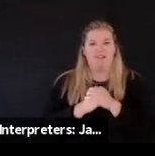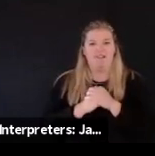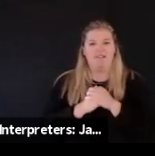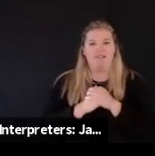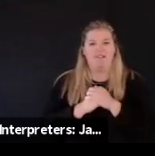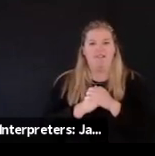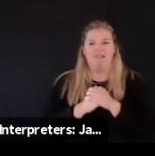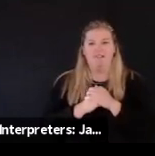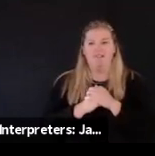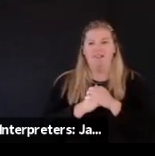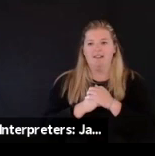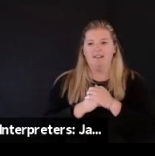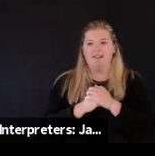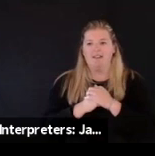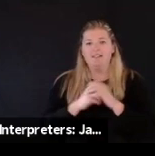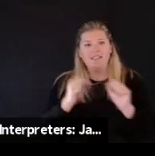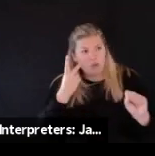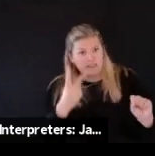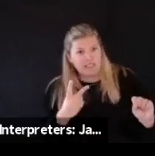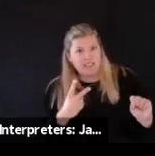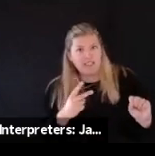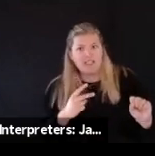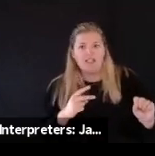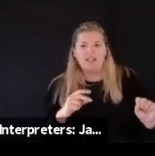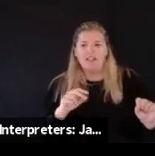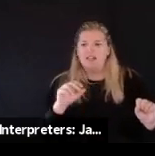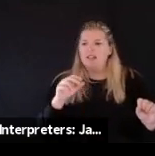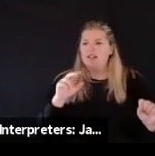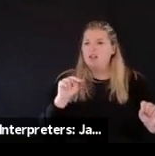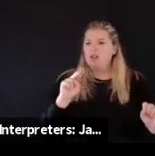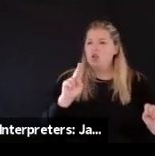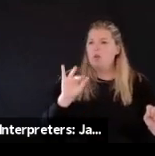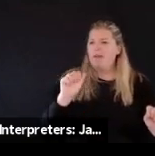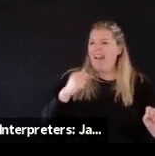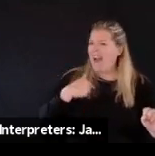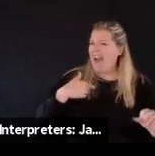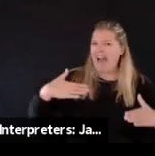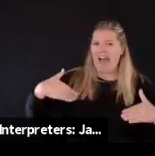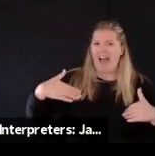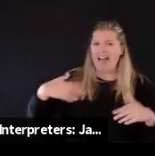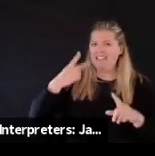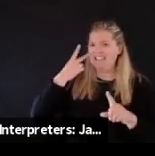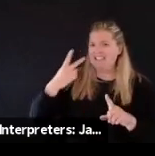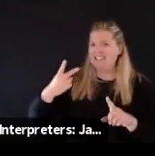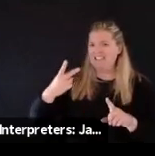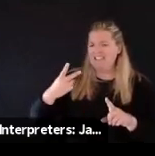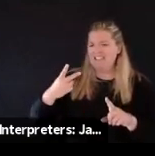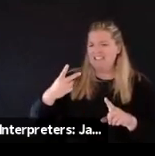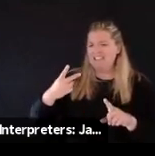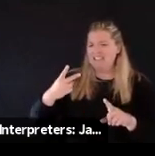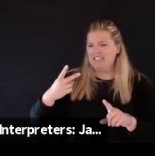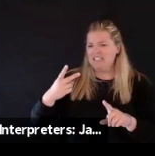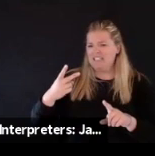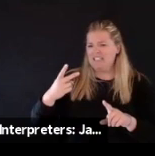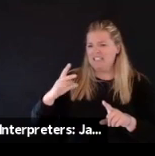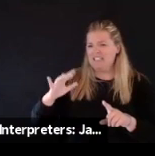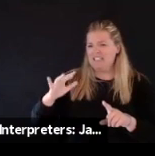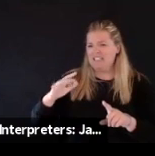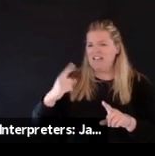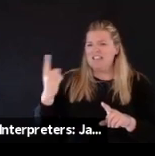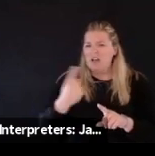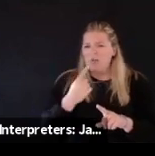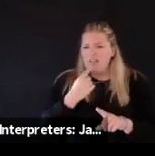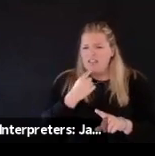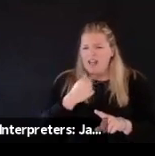Are you seeing the screen? I am not yet. Joe, you say I'm confused about the schedules.